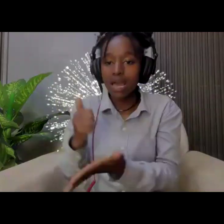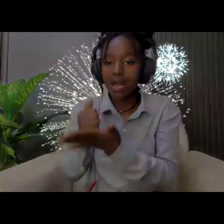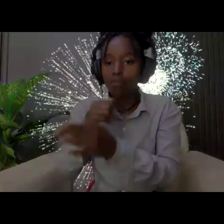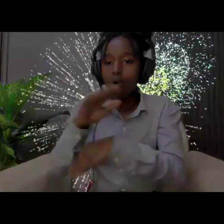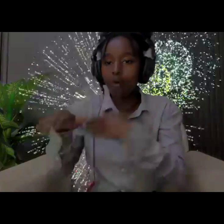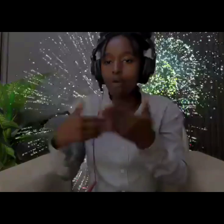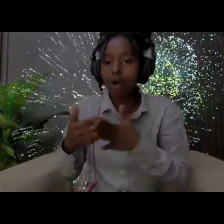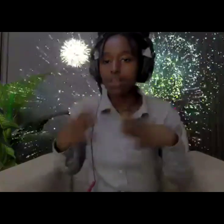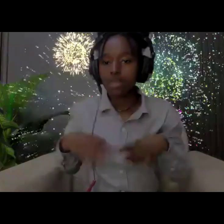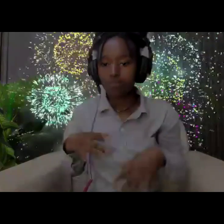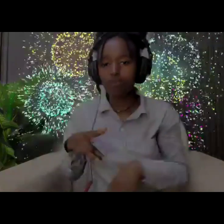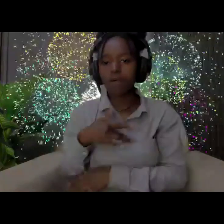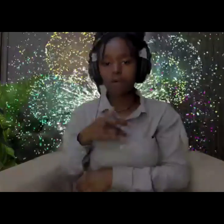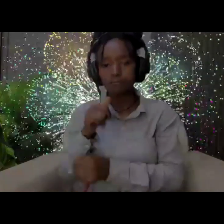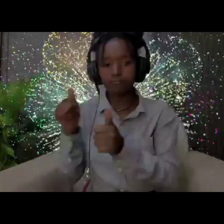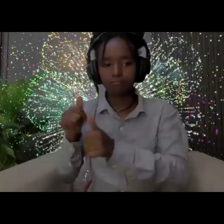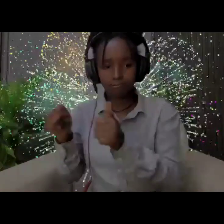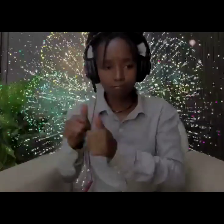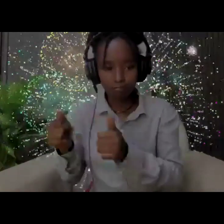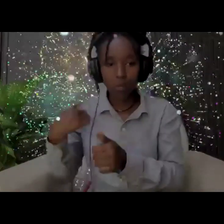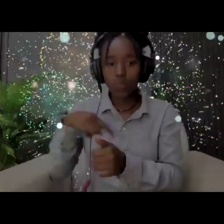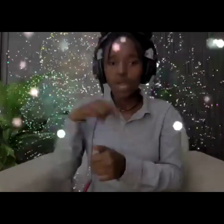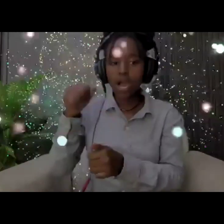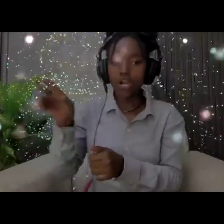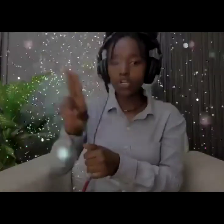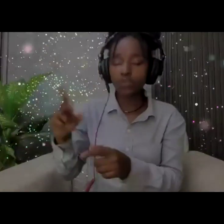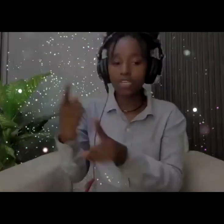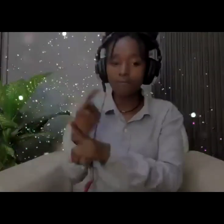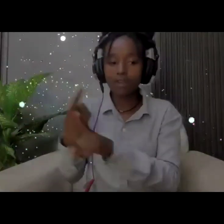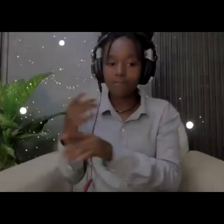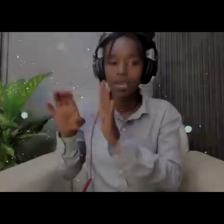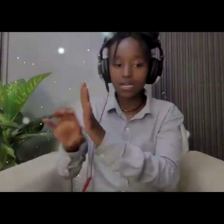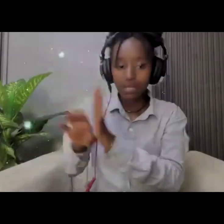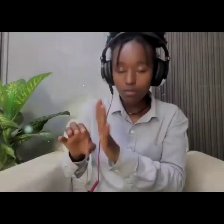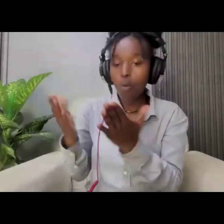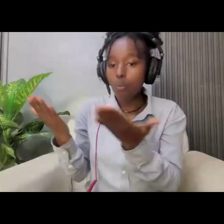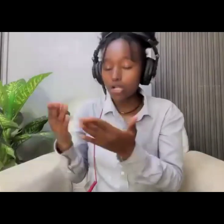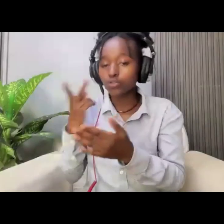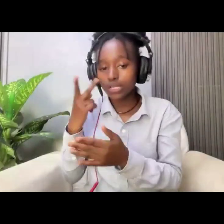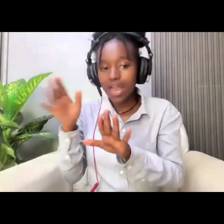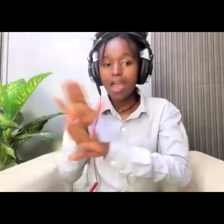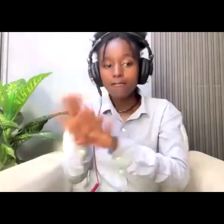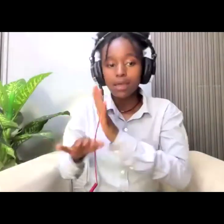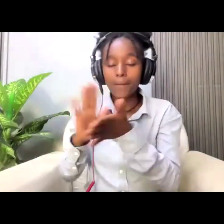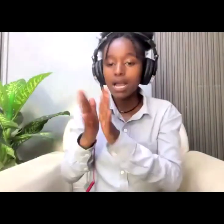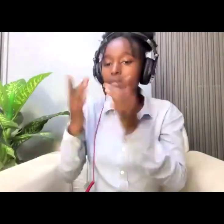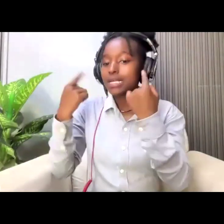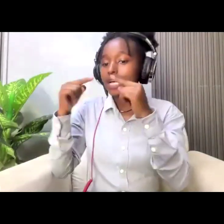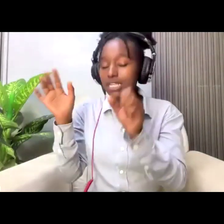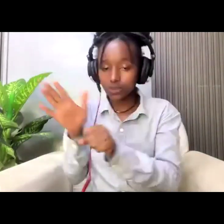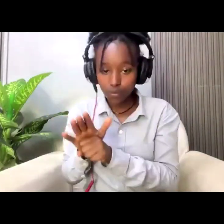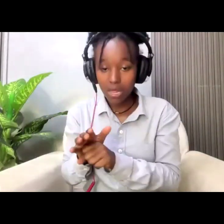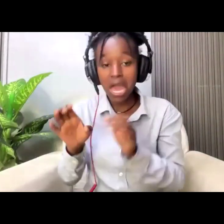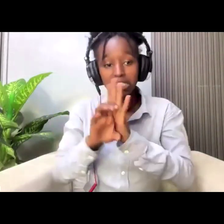are lots of examples of that around the world where it's been very successful. Perhaps the most successful, which you can see online, is the